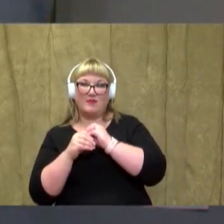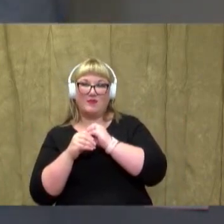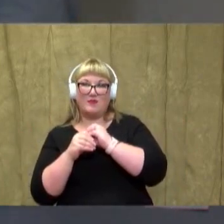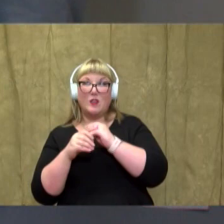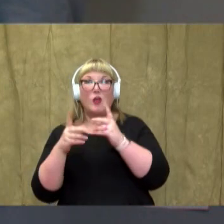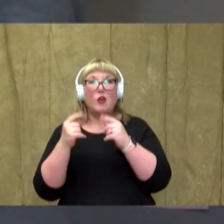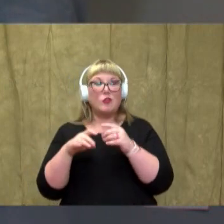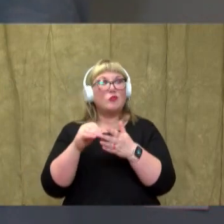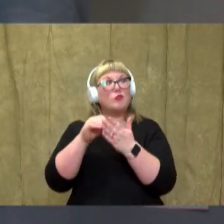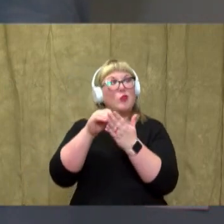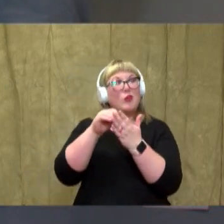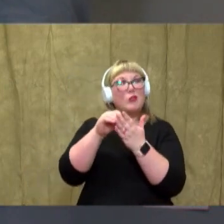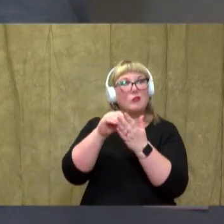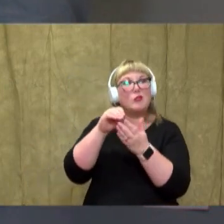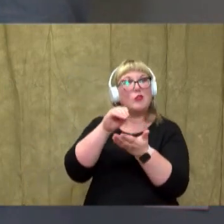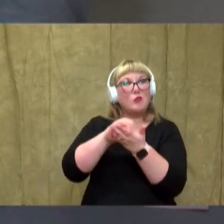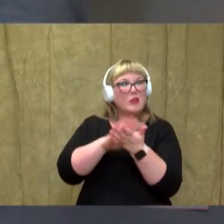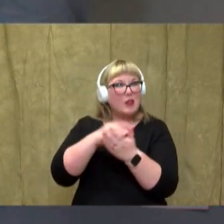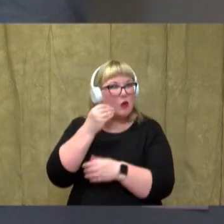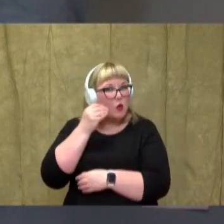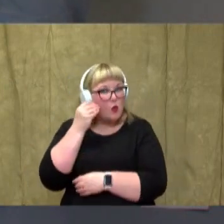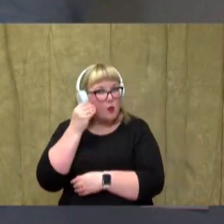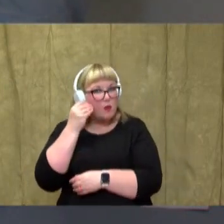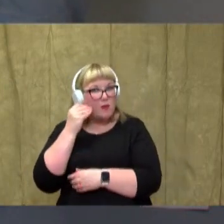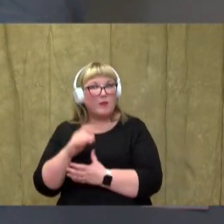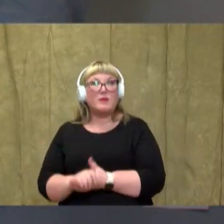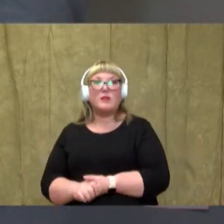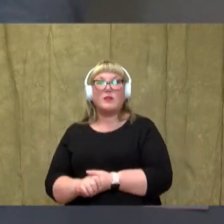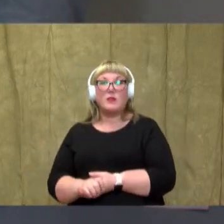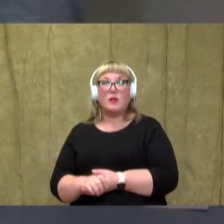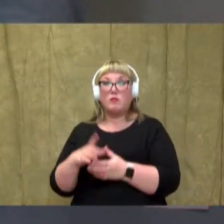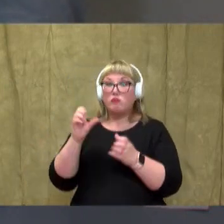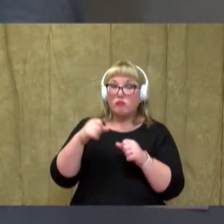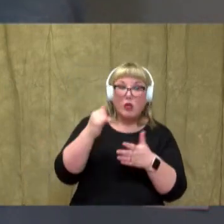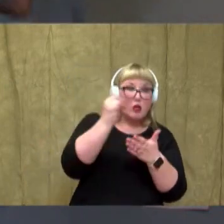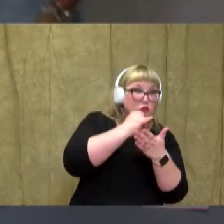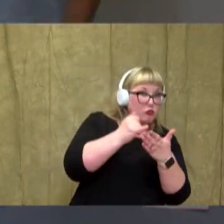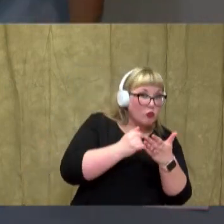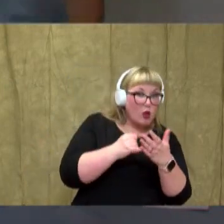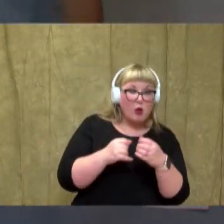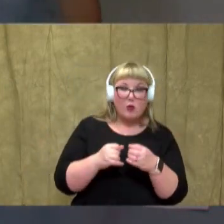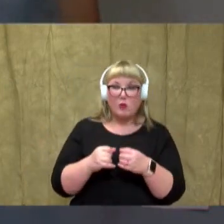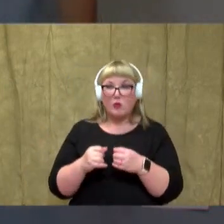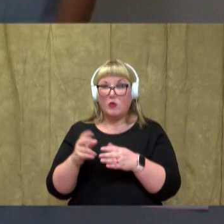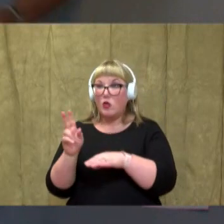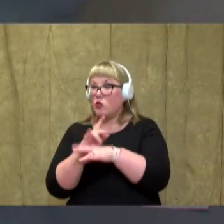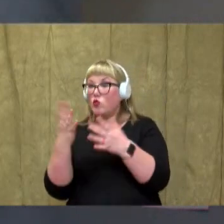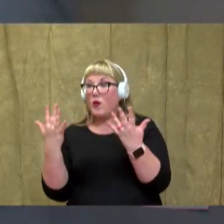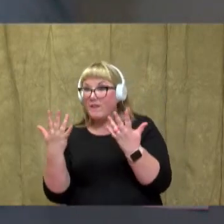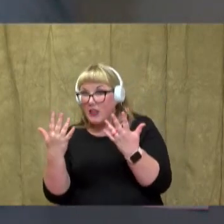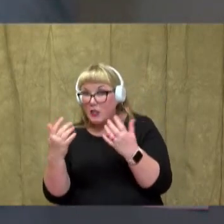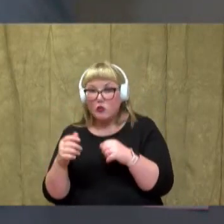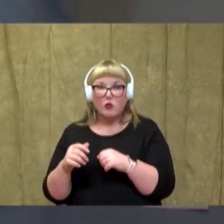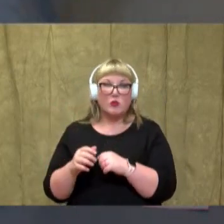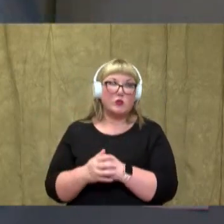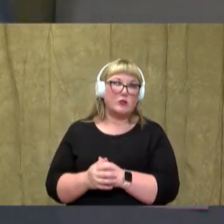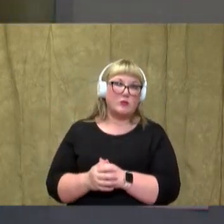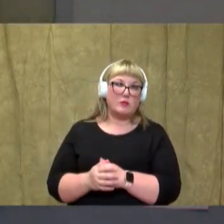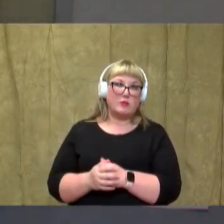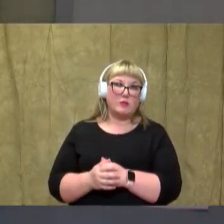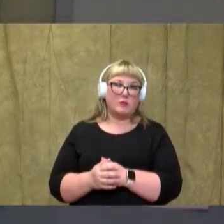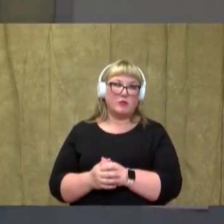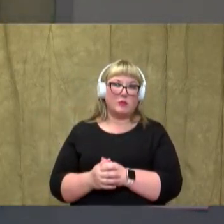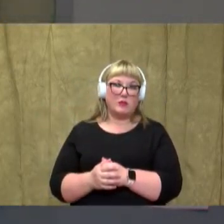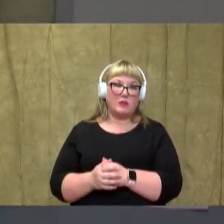Try to fill in this equation at home. You can draw it out or use your fingers for rods.